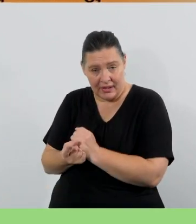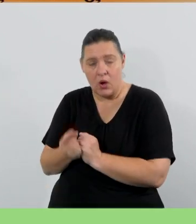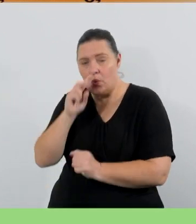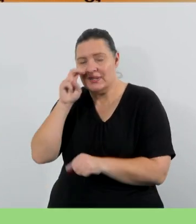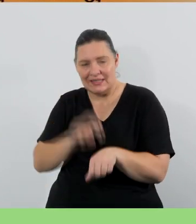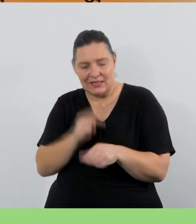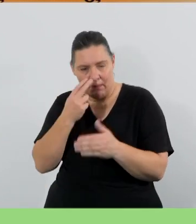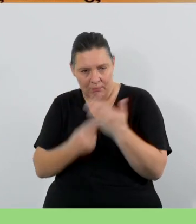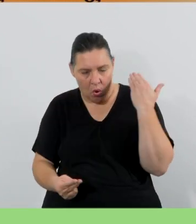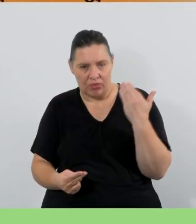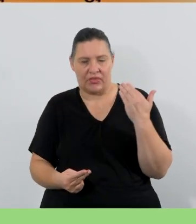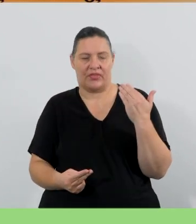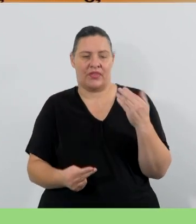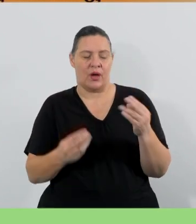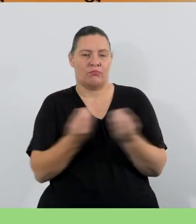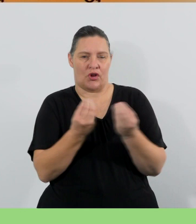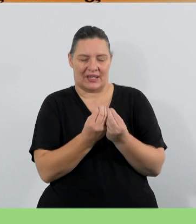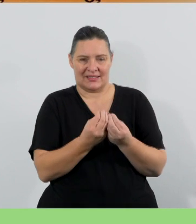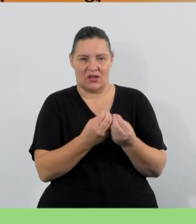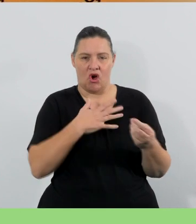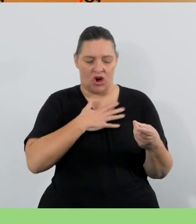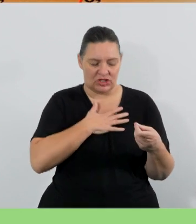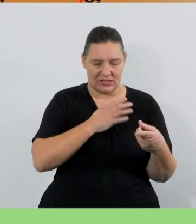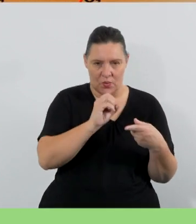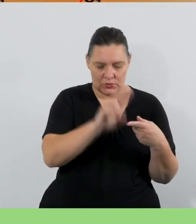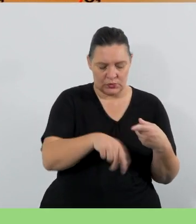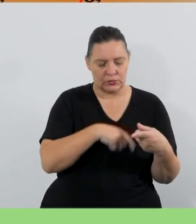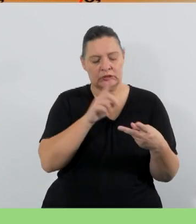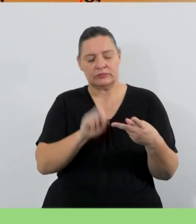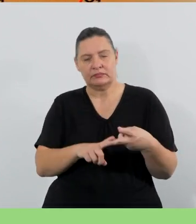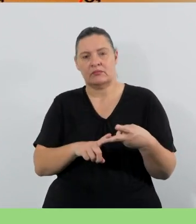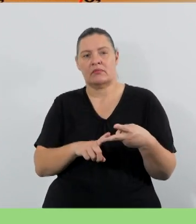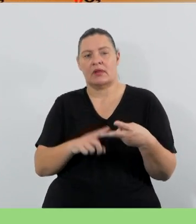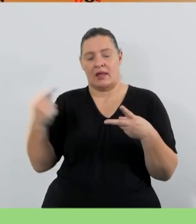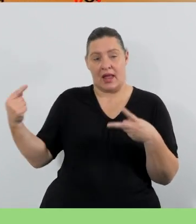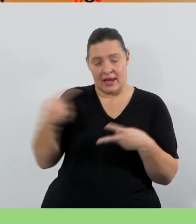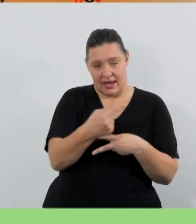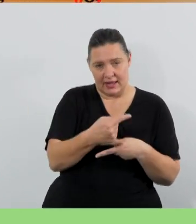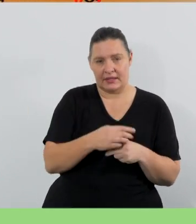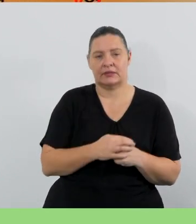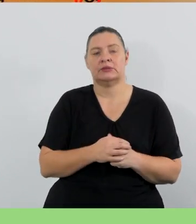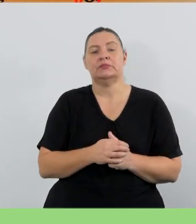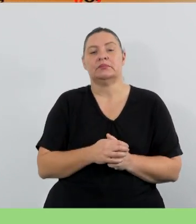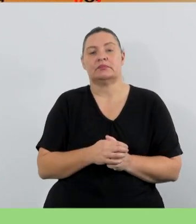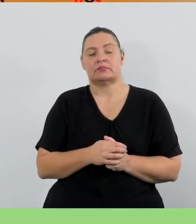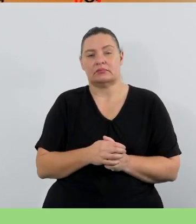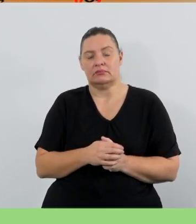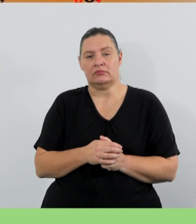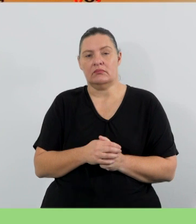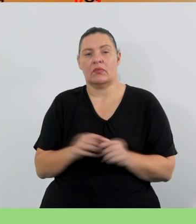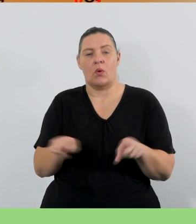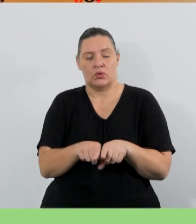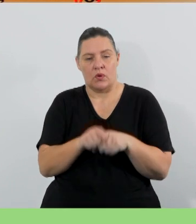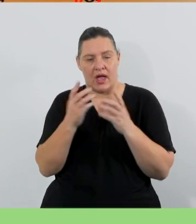both products of photosynthesis. As you can see, we have oxygen here coming in, and we also